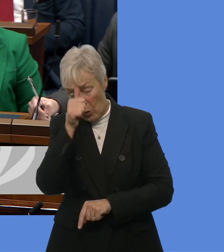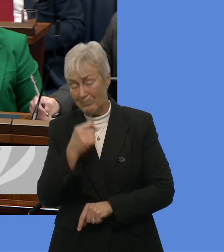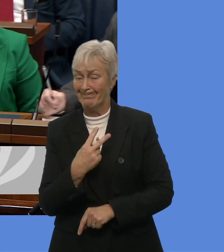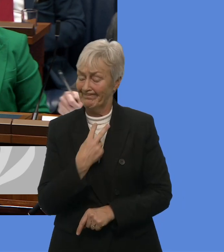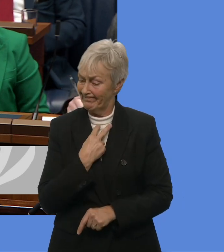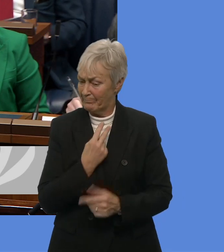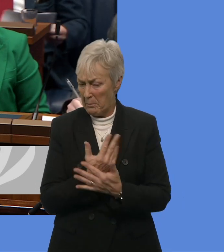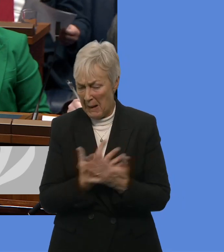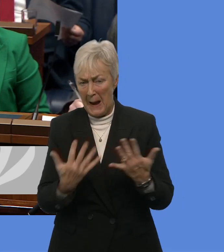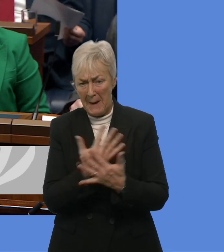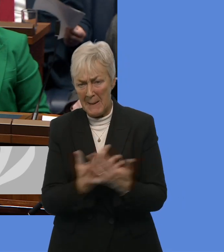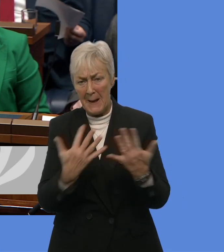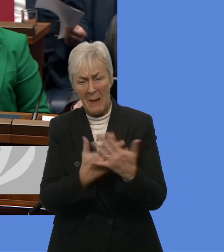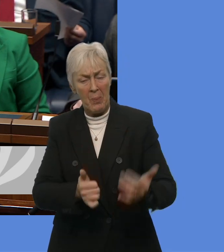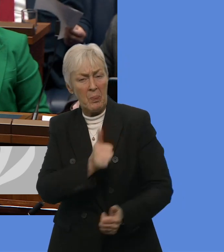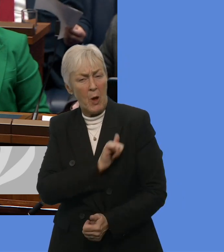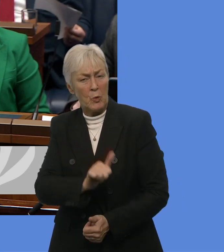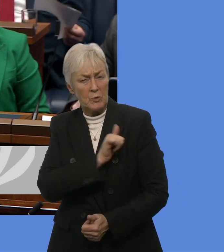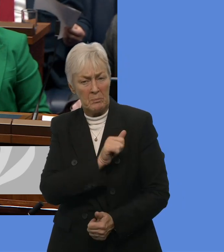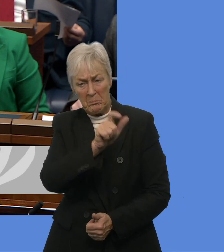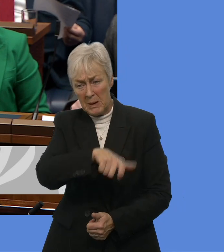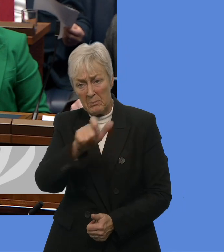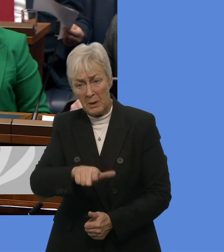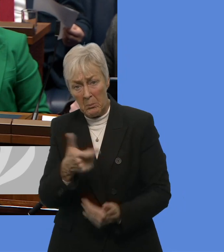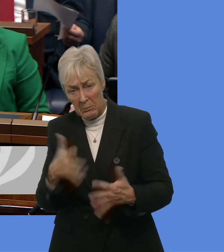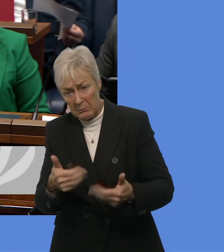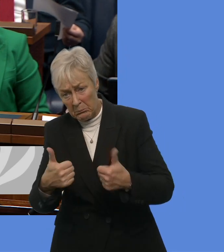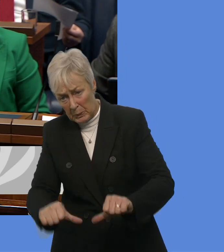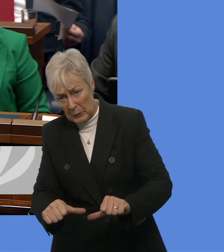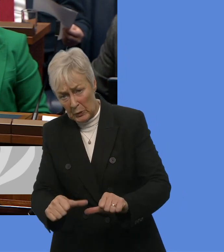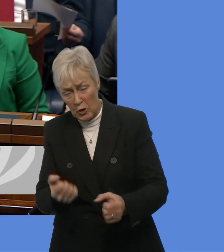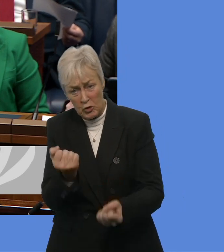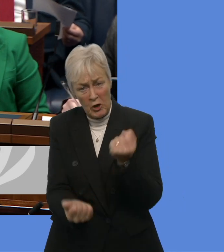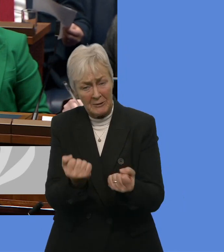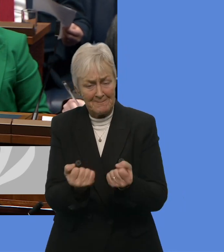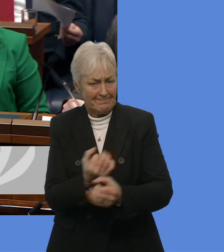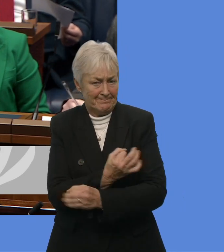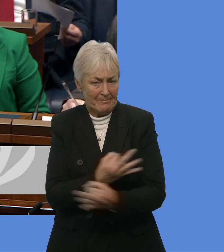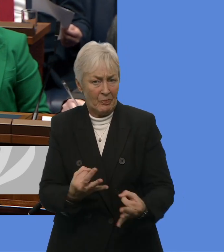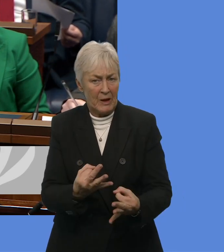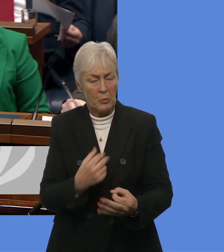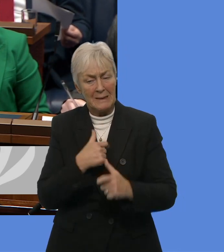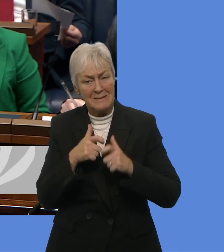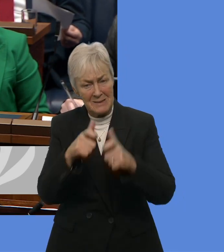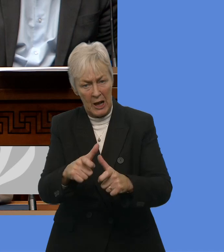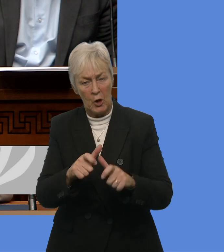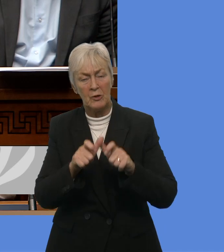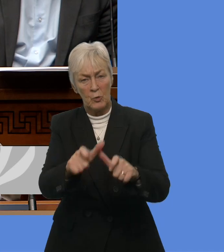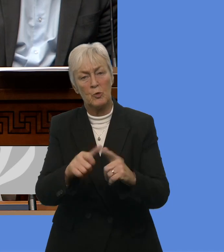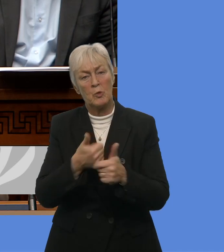many thousands of victims, they have not had justice, and therefore that fight continues, and we will be there to support them throughout